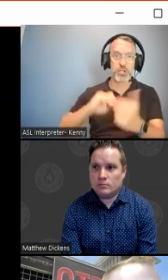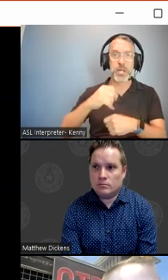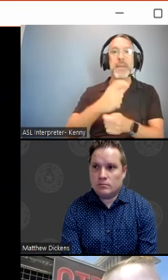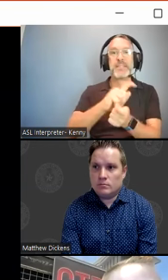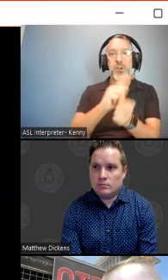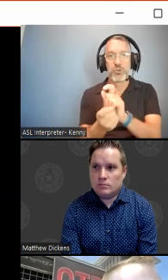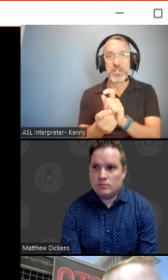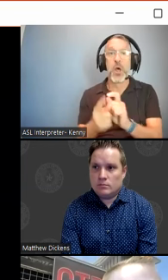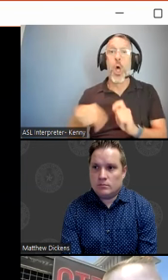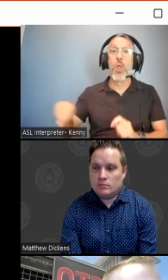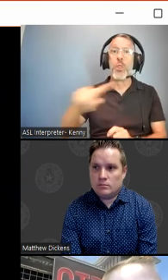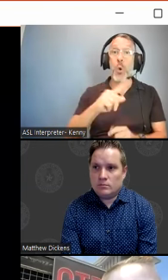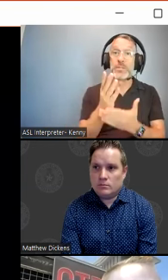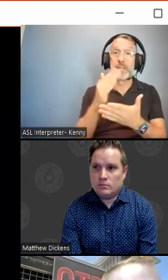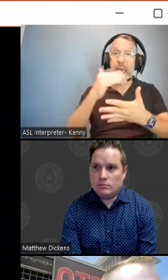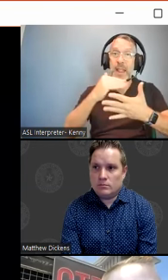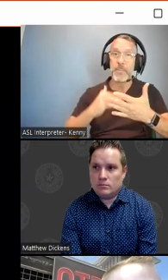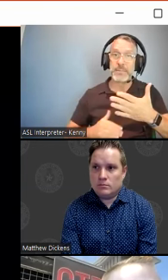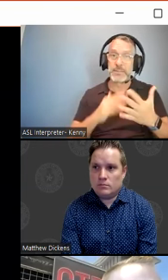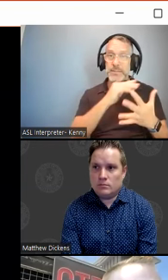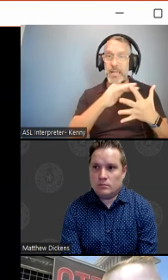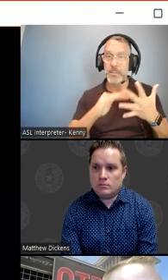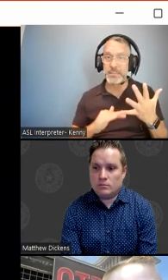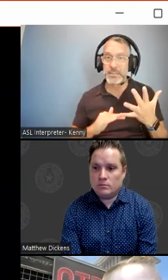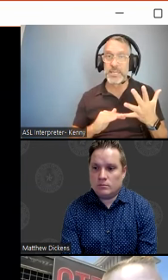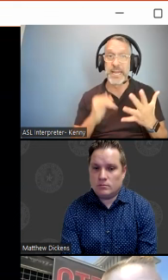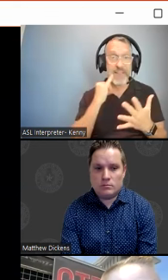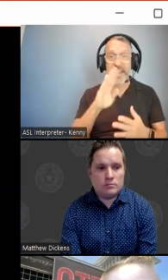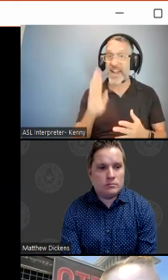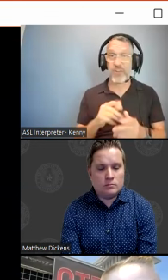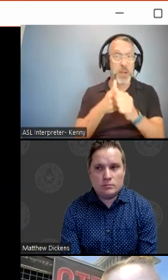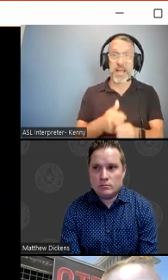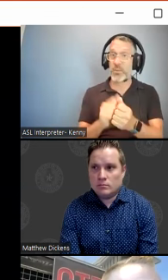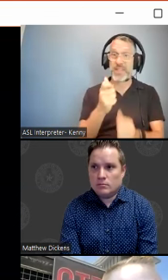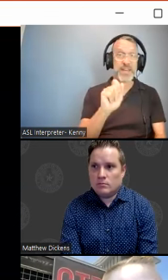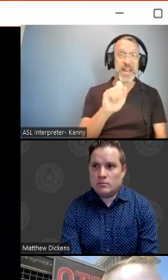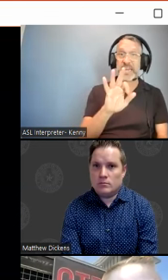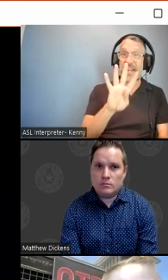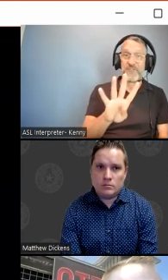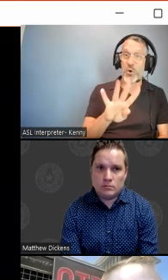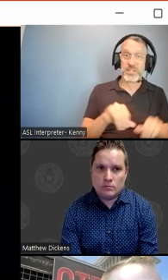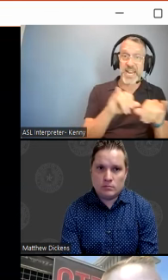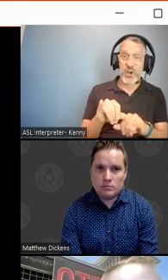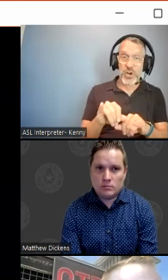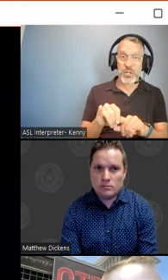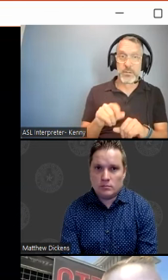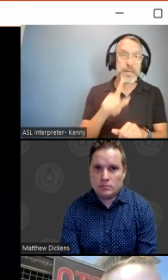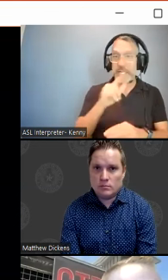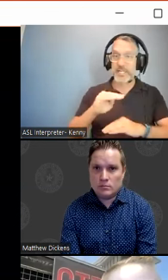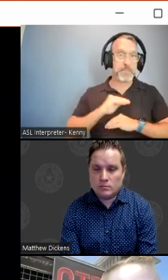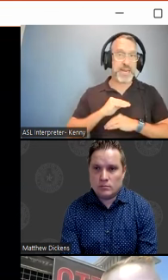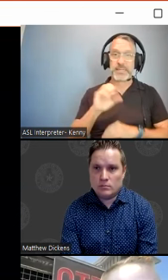alteration. So those particular elements would, if it never complied with the 94 standards, it does not meet safe